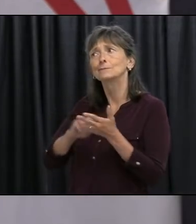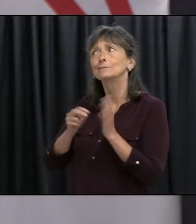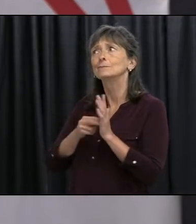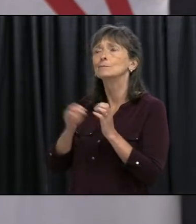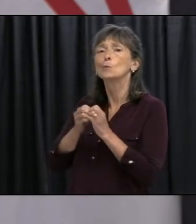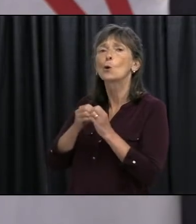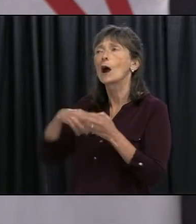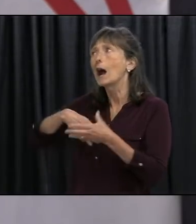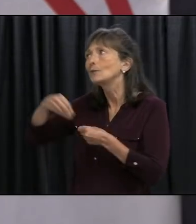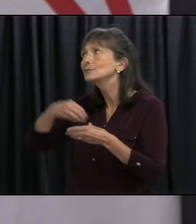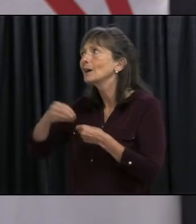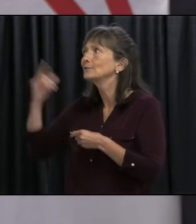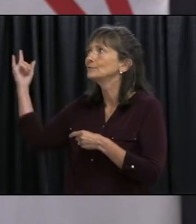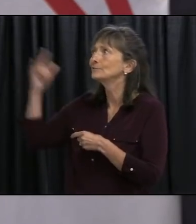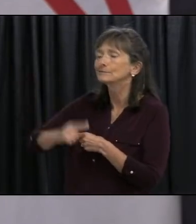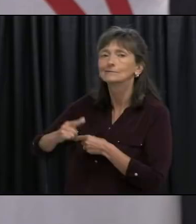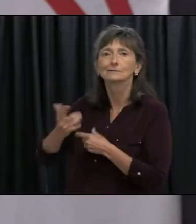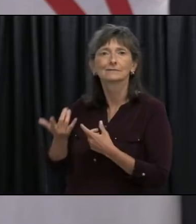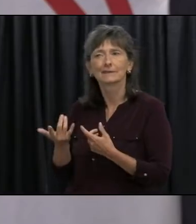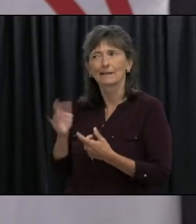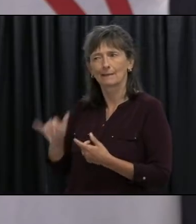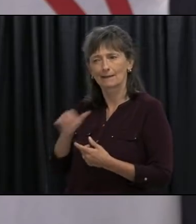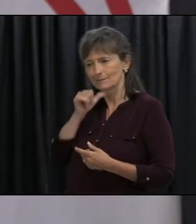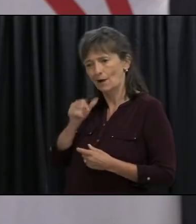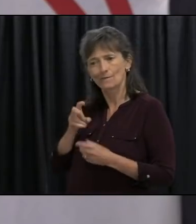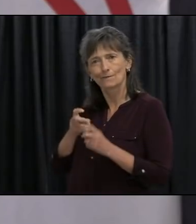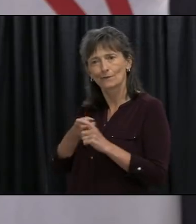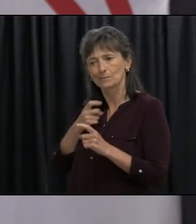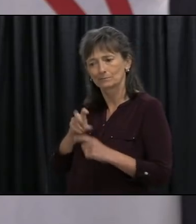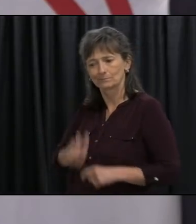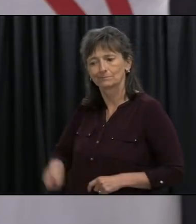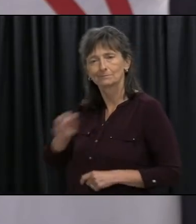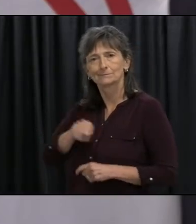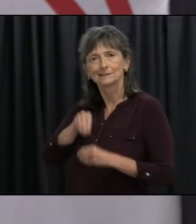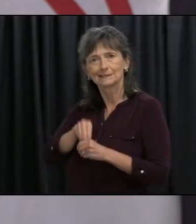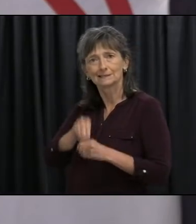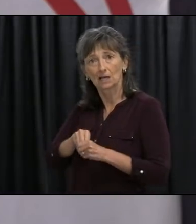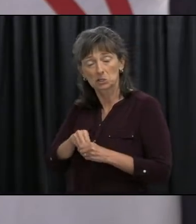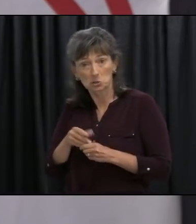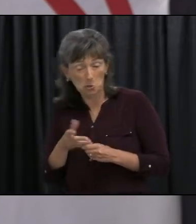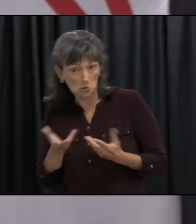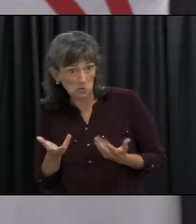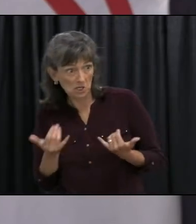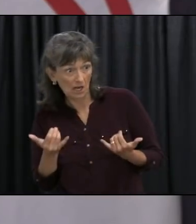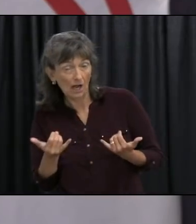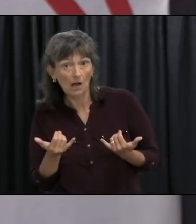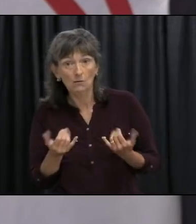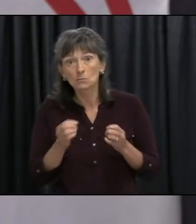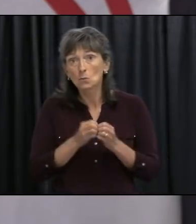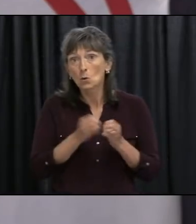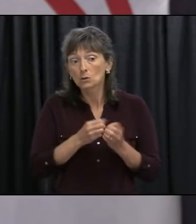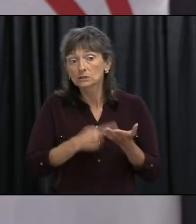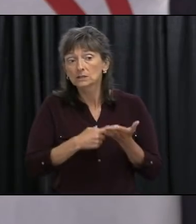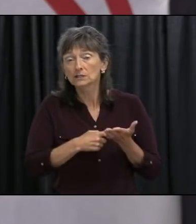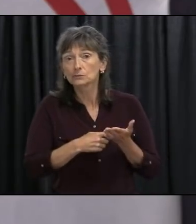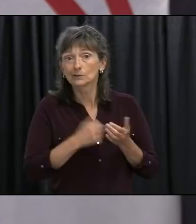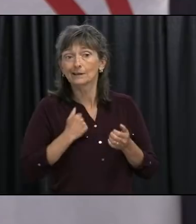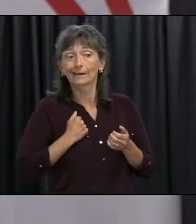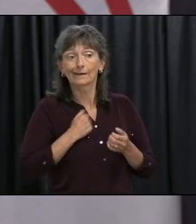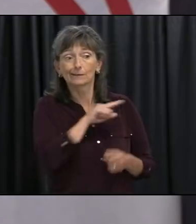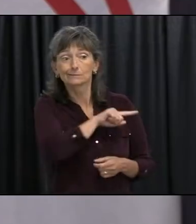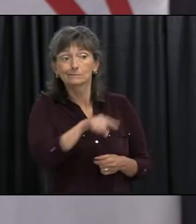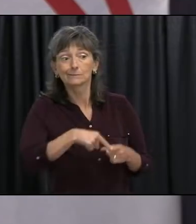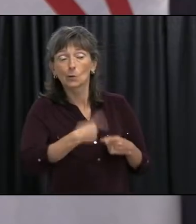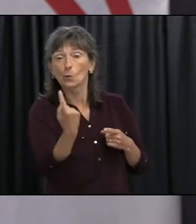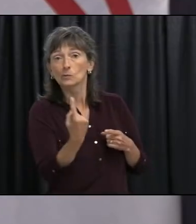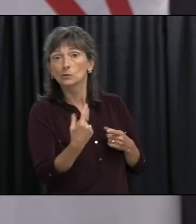of Canada, actually. So with that, wondering when discussions may happen, as many have family across the country. Yeah, you're correct,